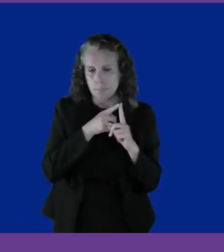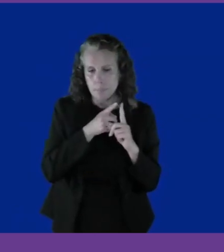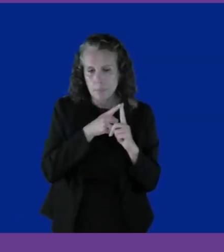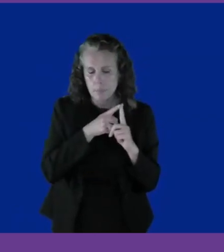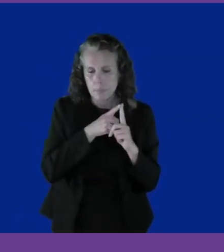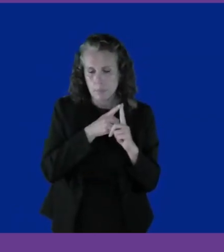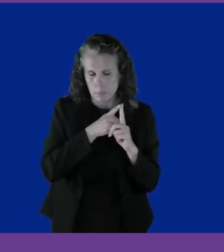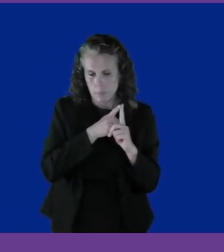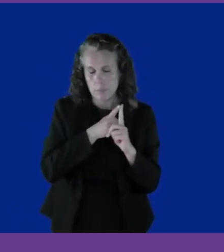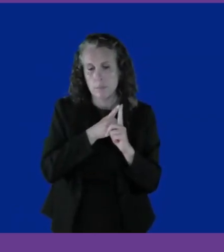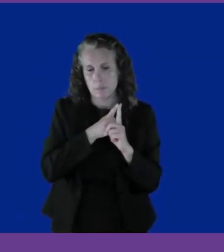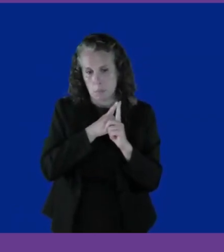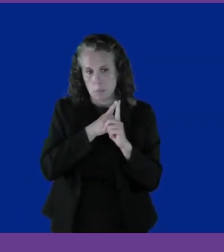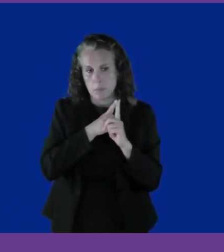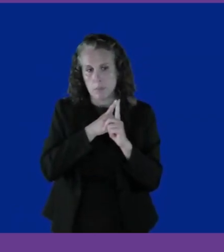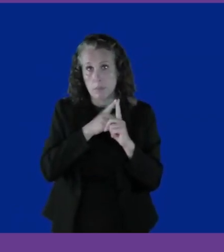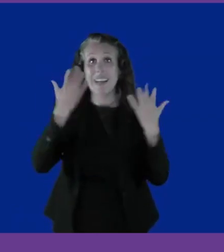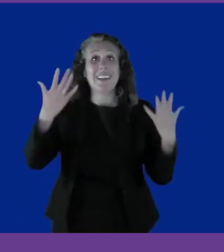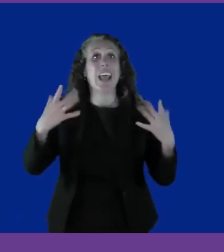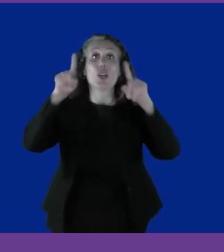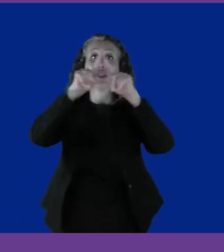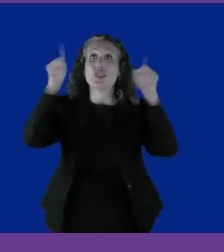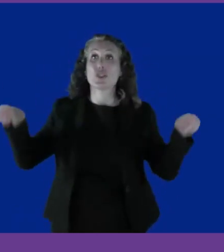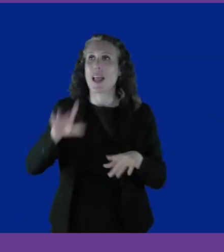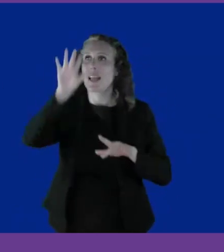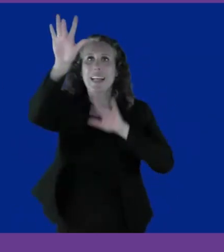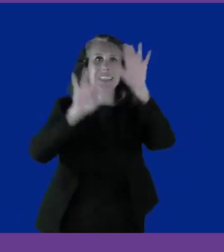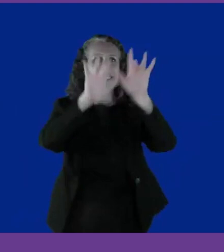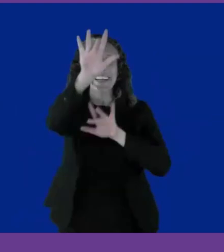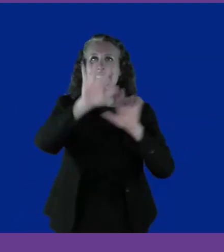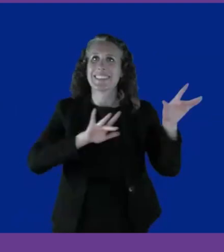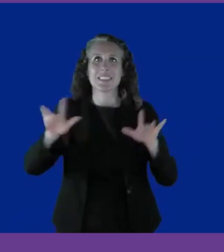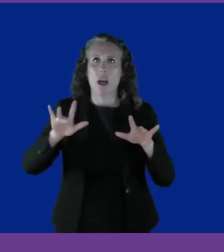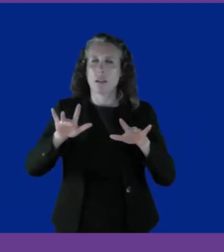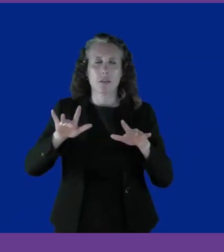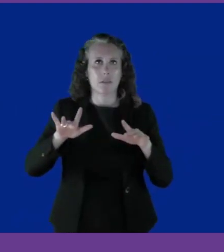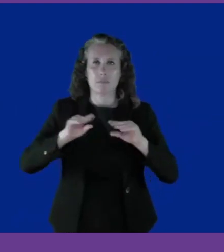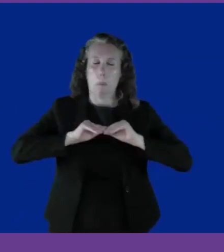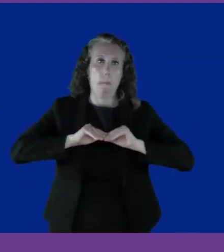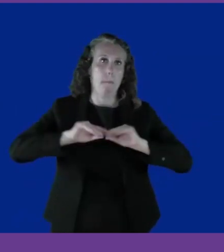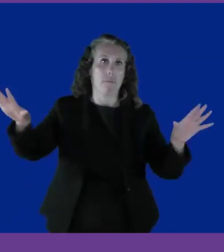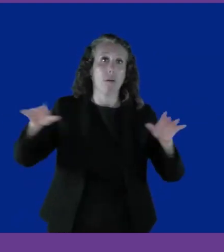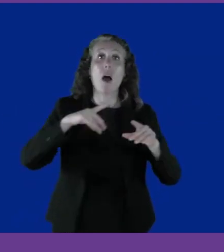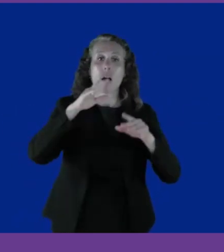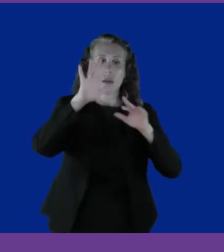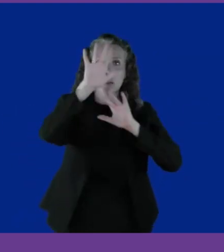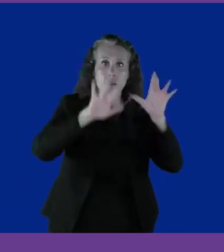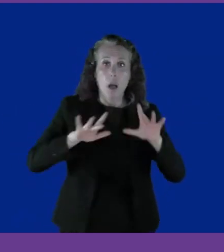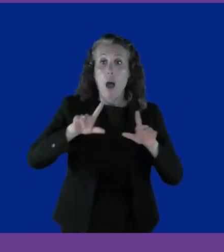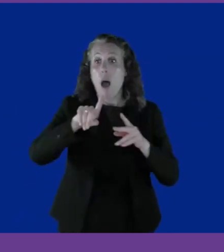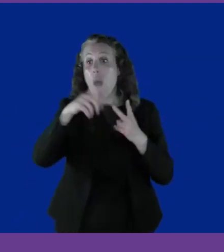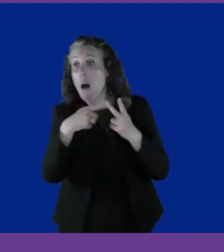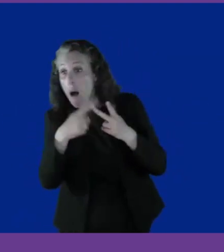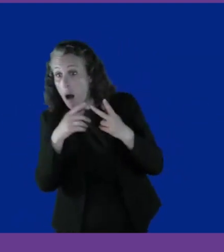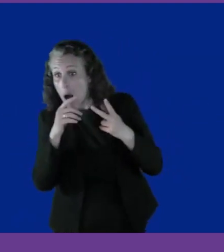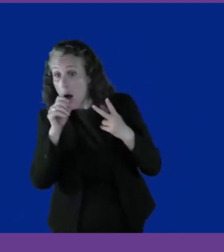increased spread and appearance of touchscreens without often any alternative. I